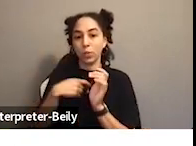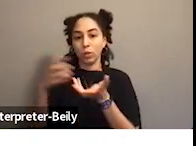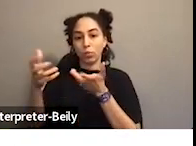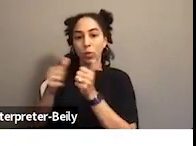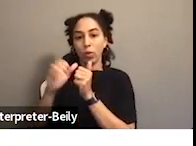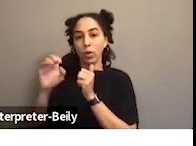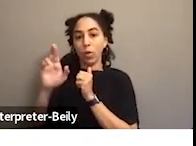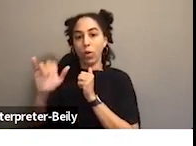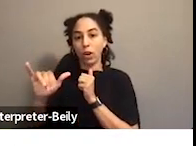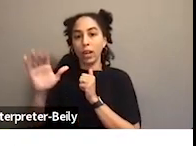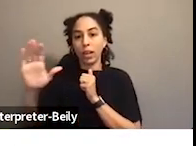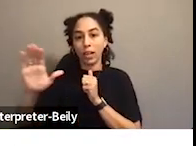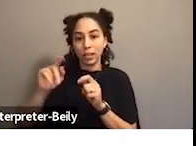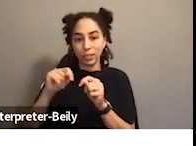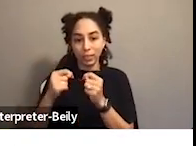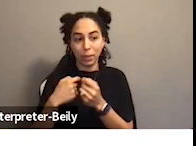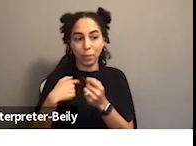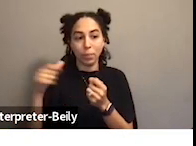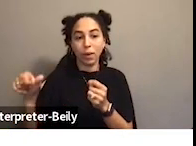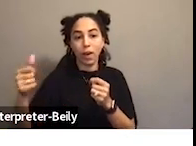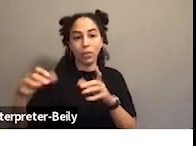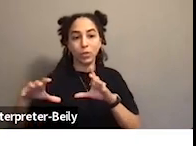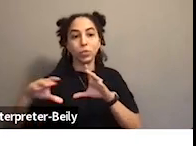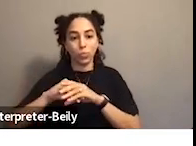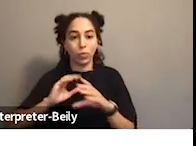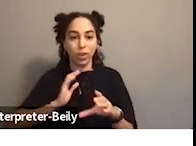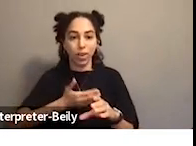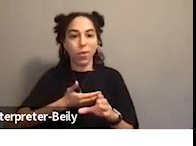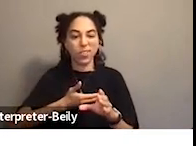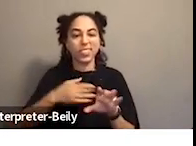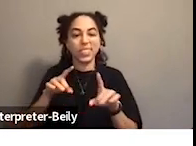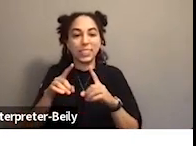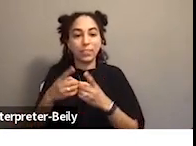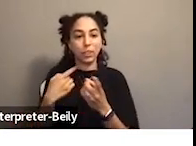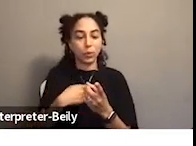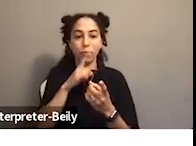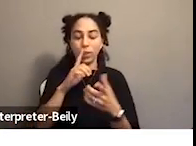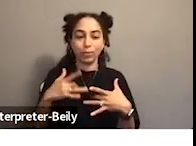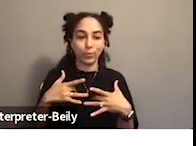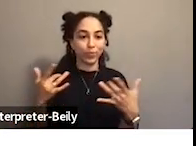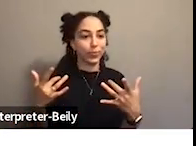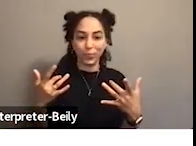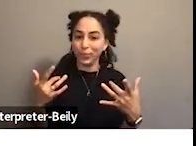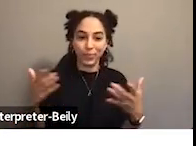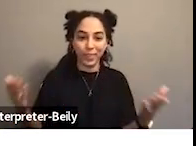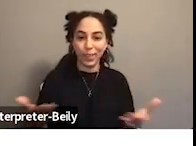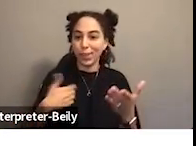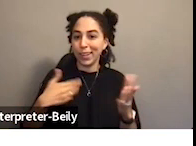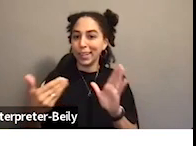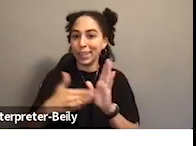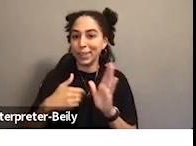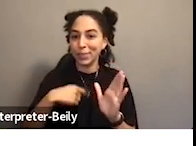his team and others within our division. So we're really excited to be here, and again, appreciate